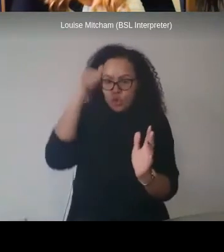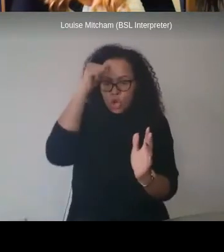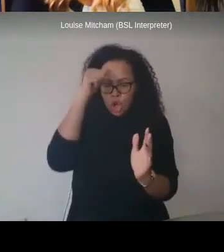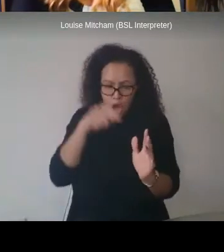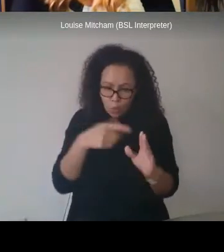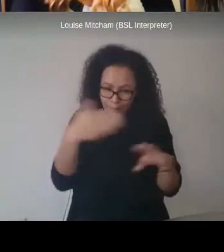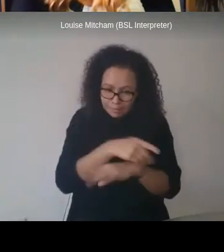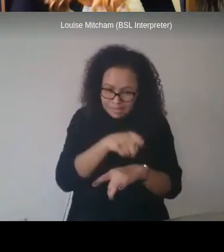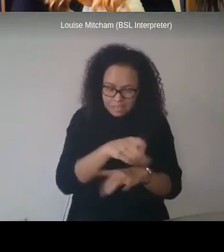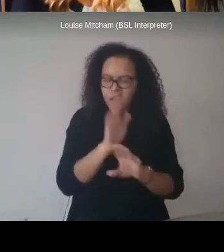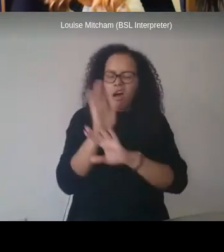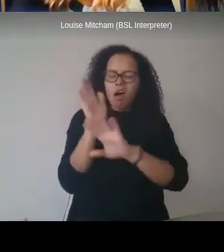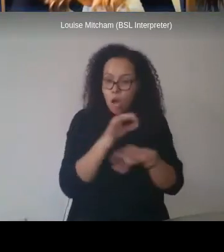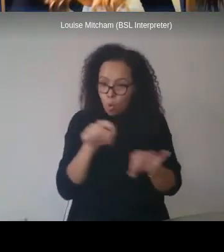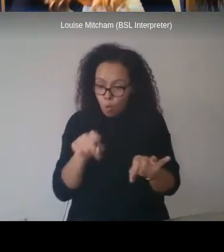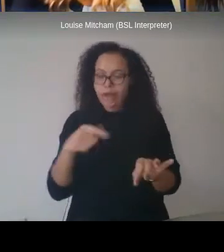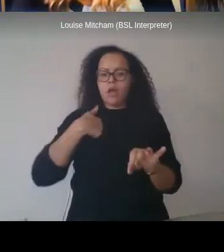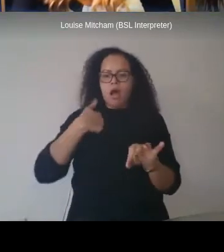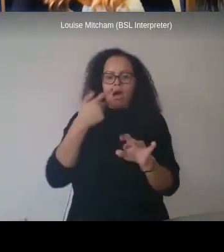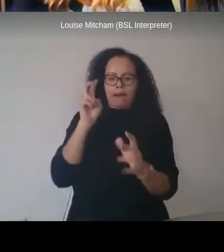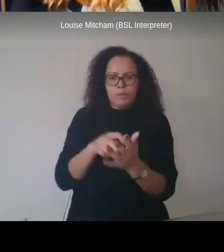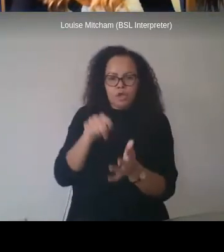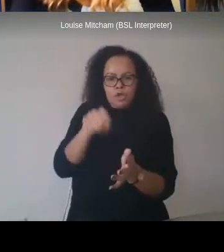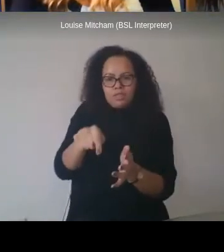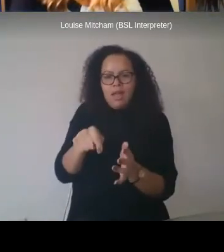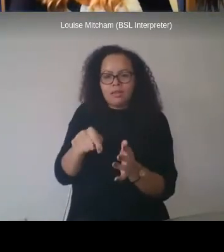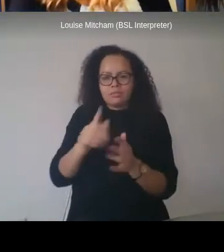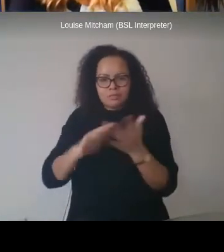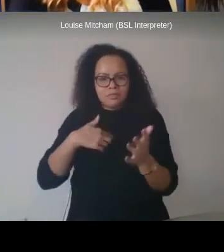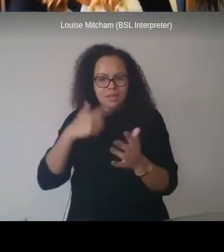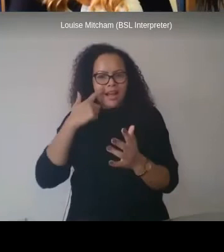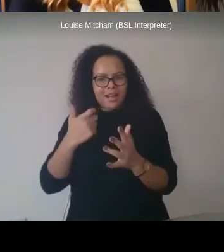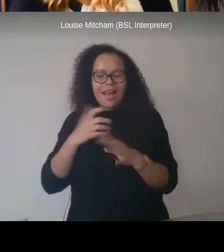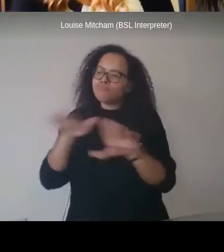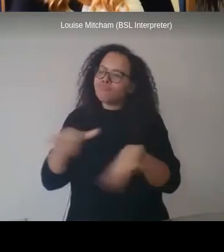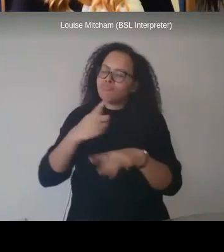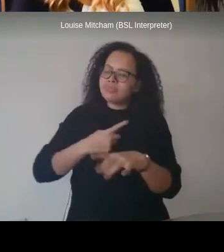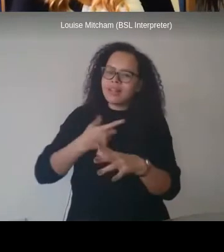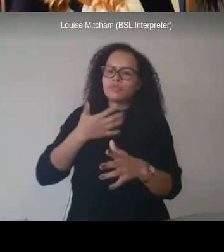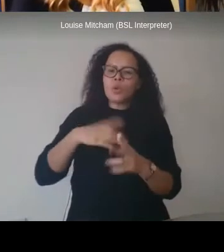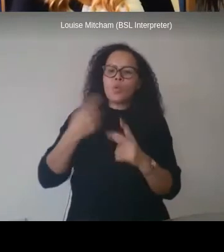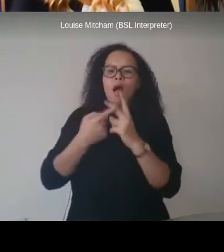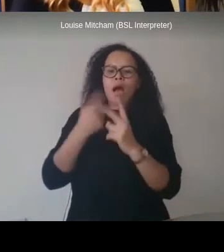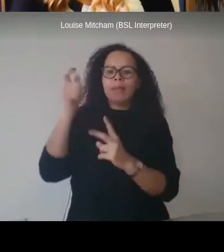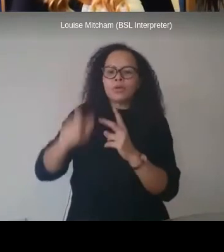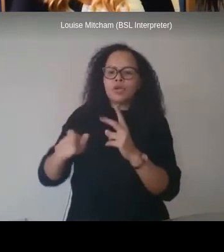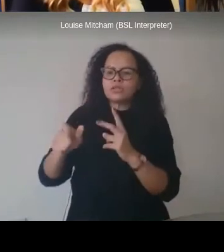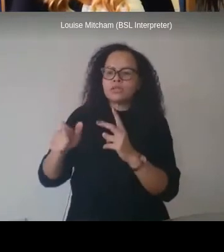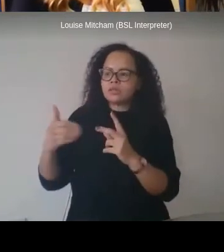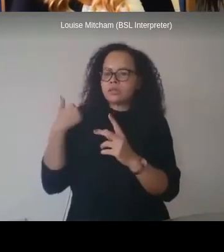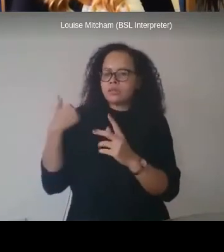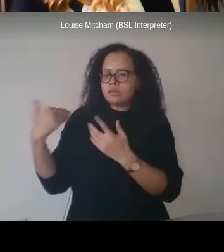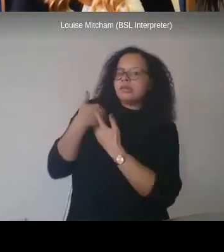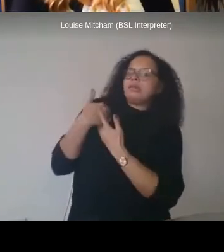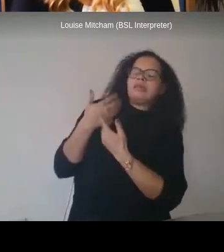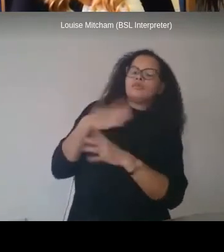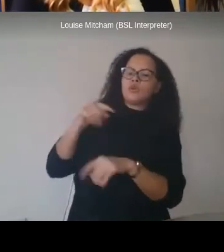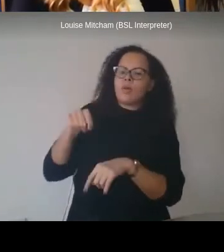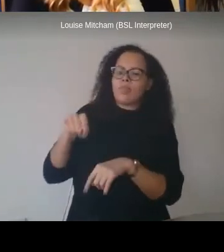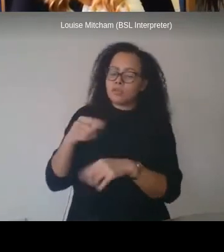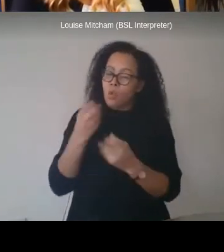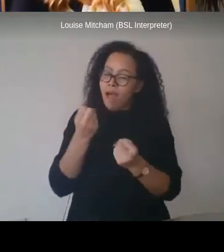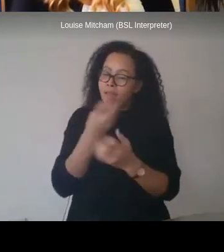got an opportunity to actually speed up and down at the pace you want without being interrupted by someone else. So I think there's some huge opportunities from some of the tech that's come